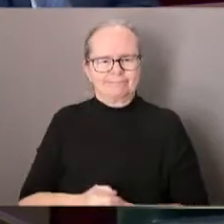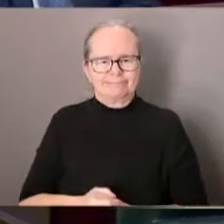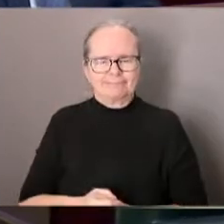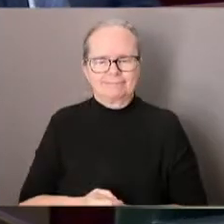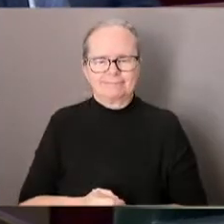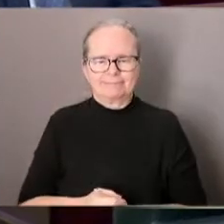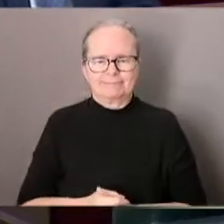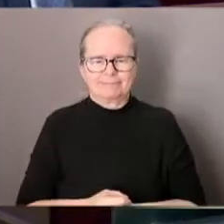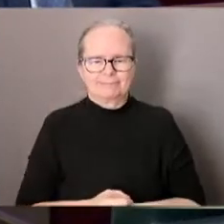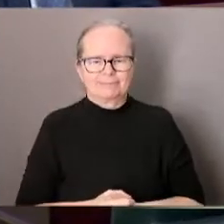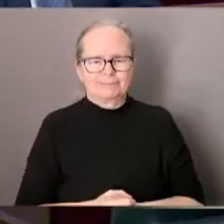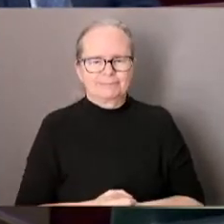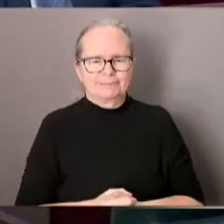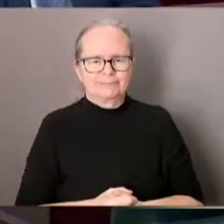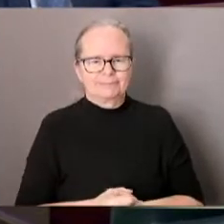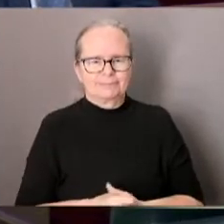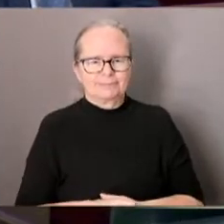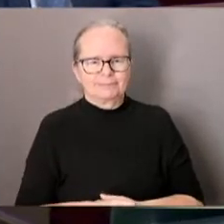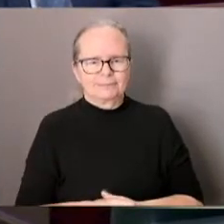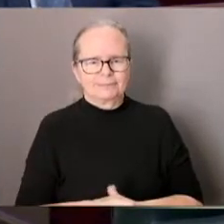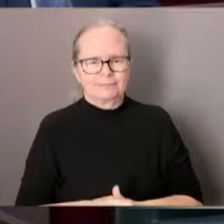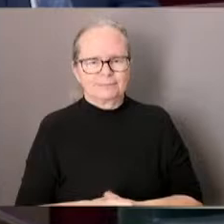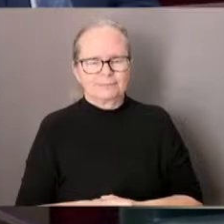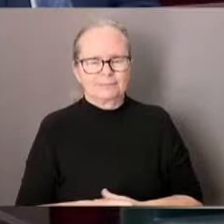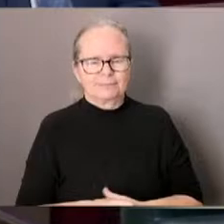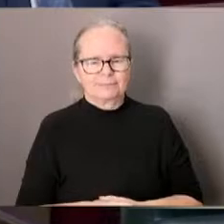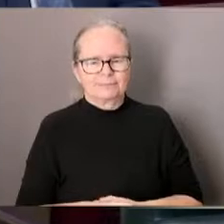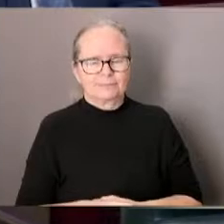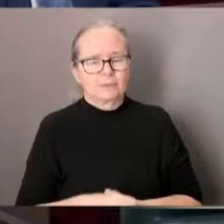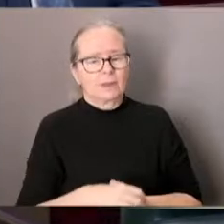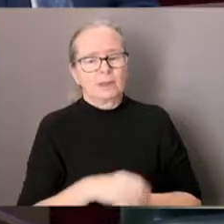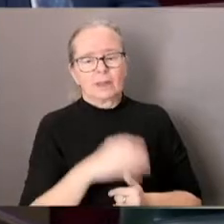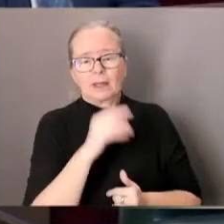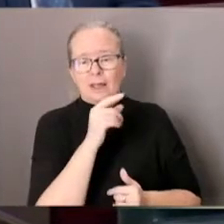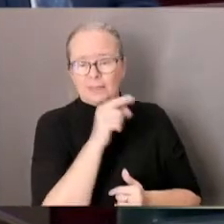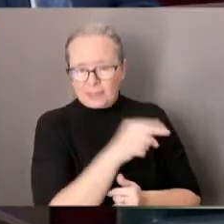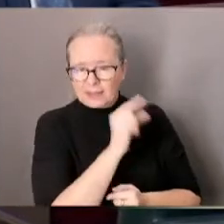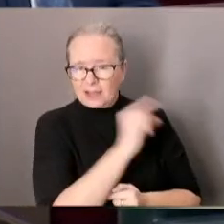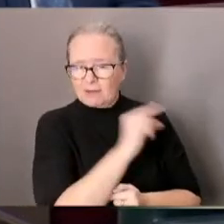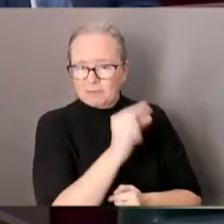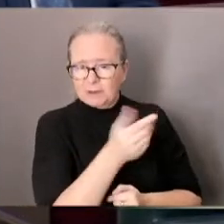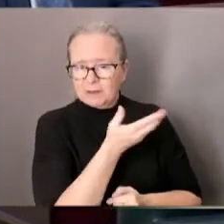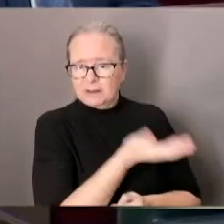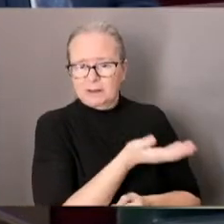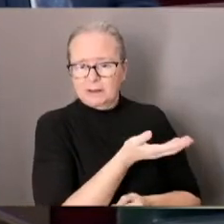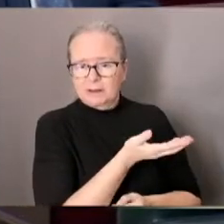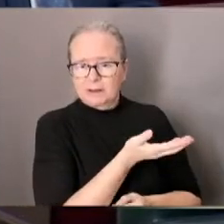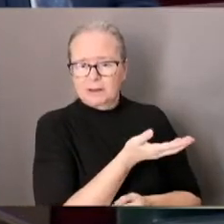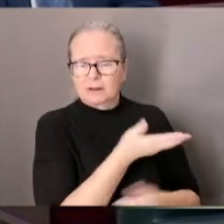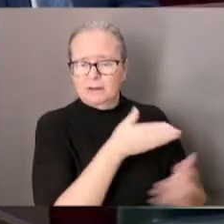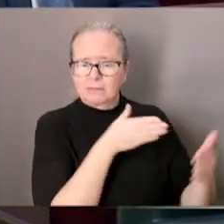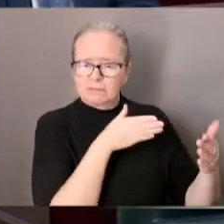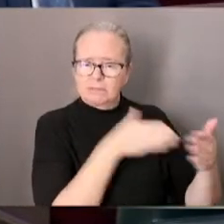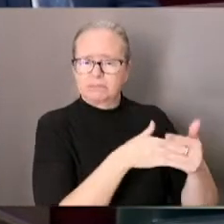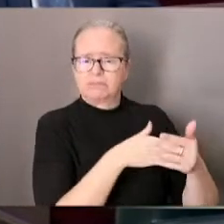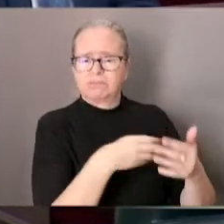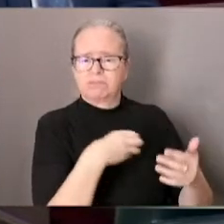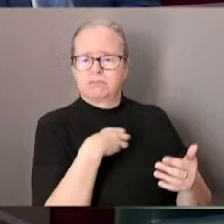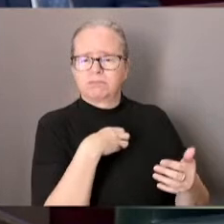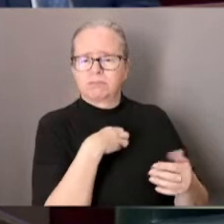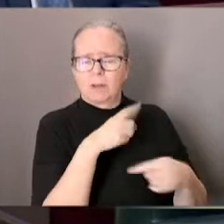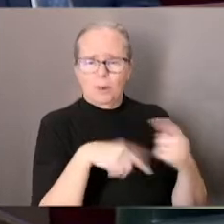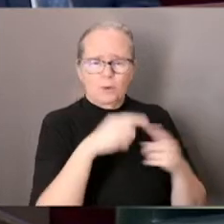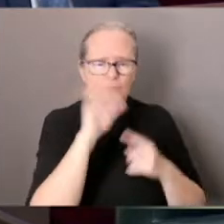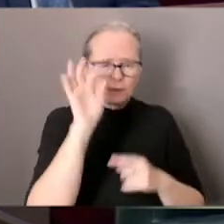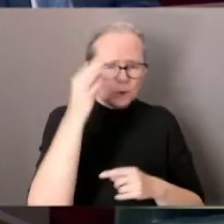given Mr Speaker this government continues to rail against Ottawa complaining of heavy-handed materialism a lack of consultation a failure to understand the